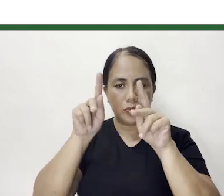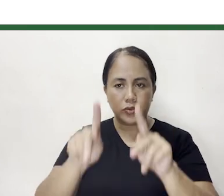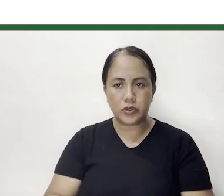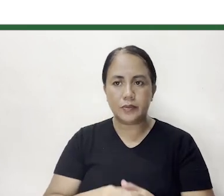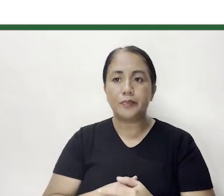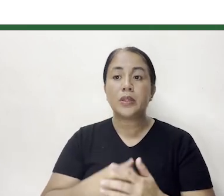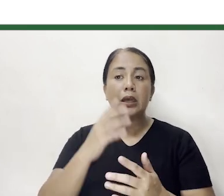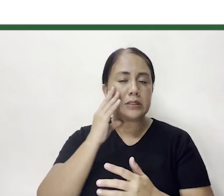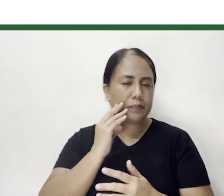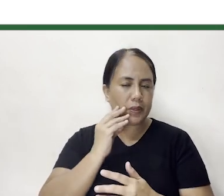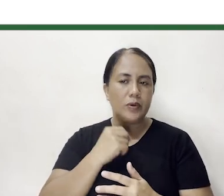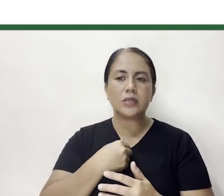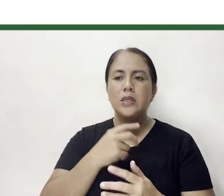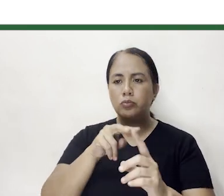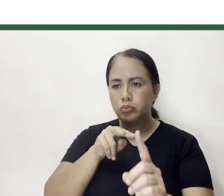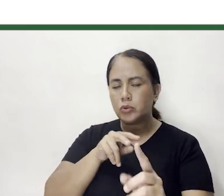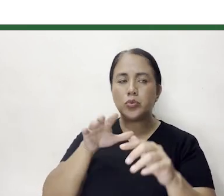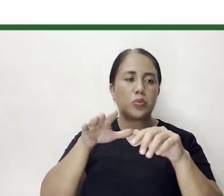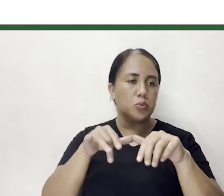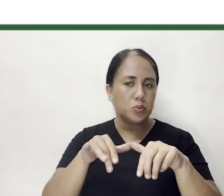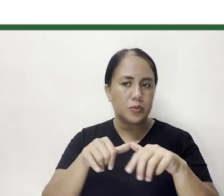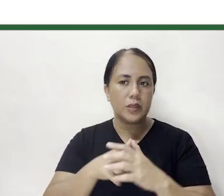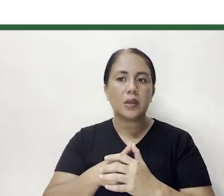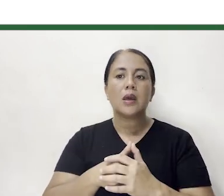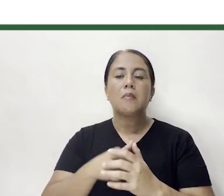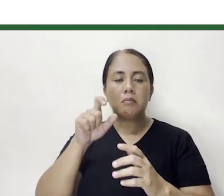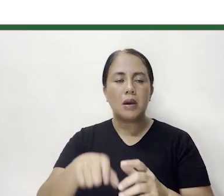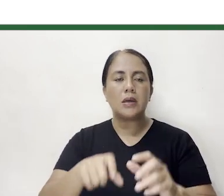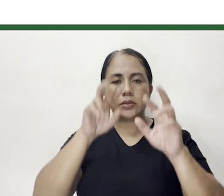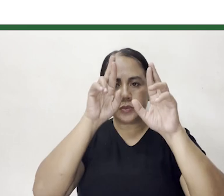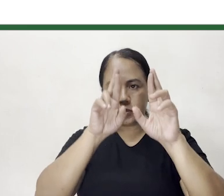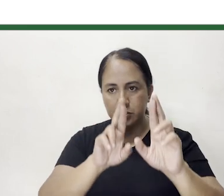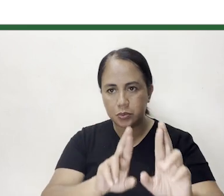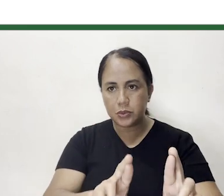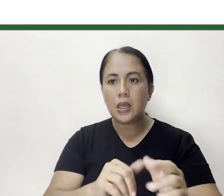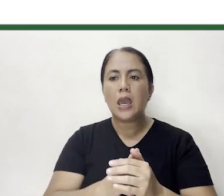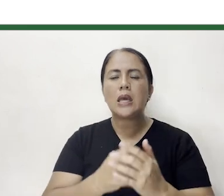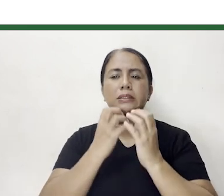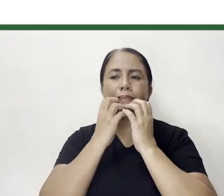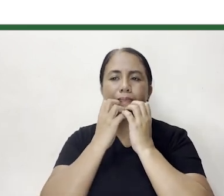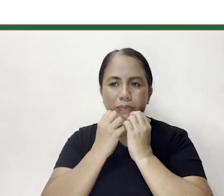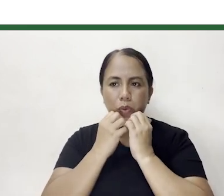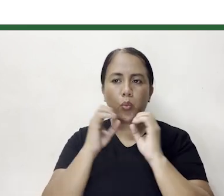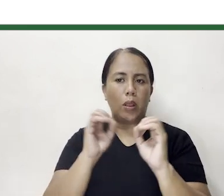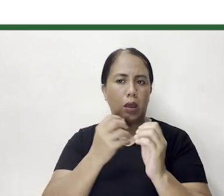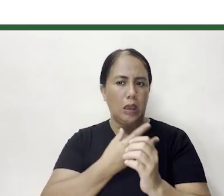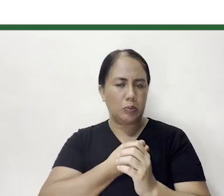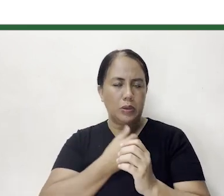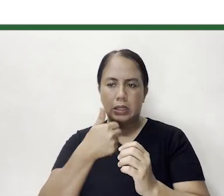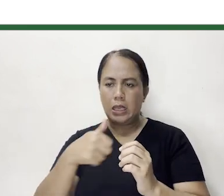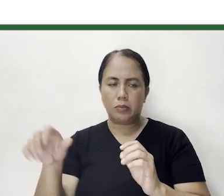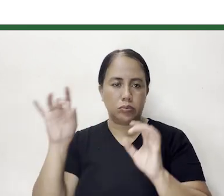every person. The experiences and views of persons with disabilities are respected and valued without